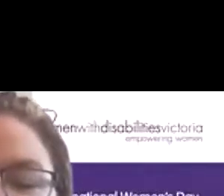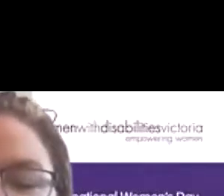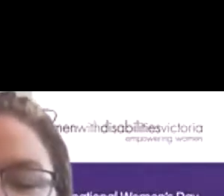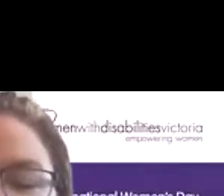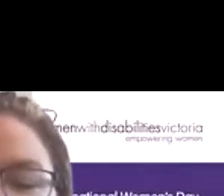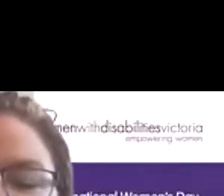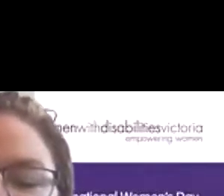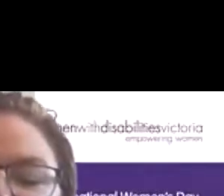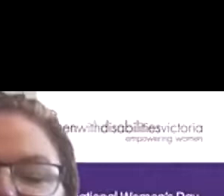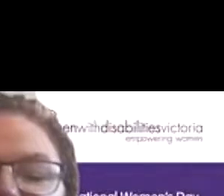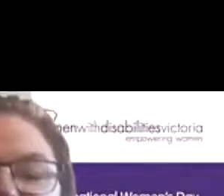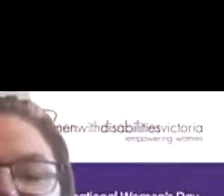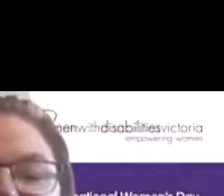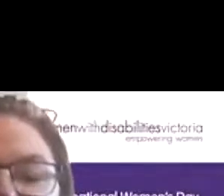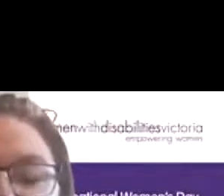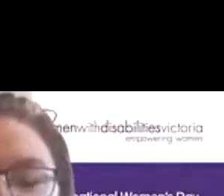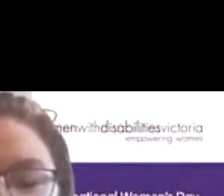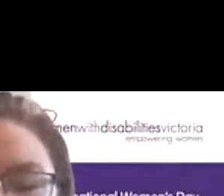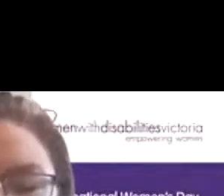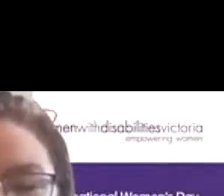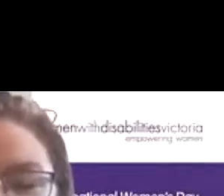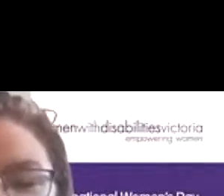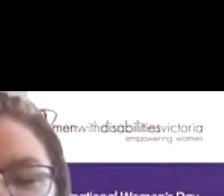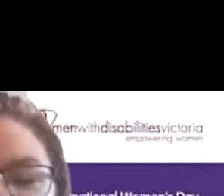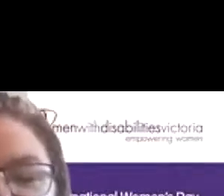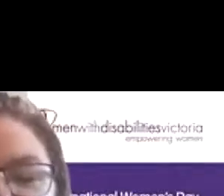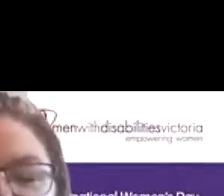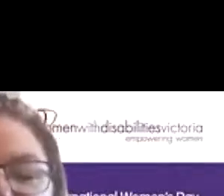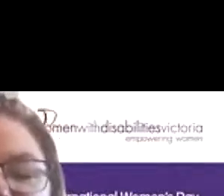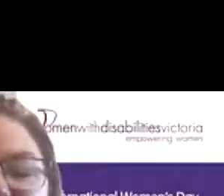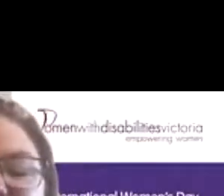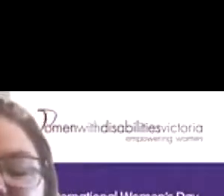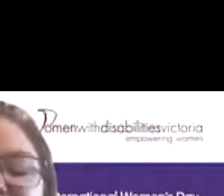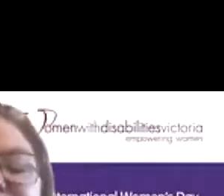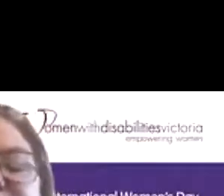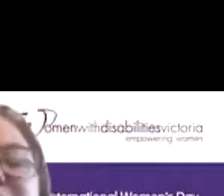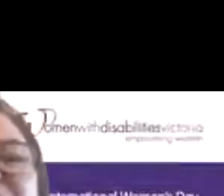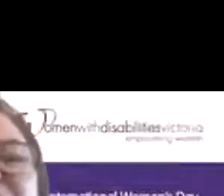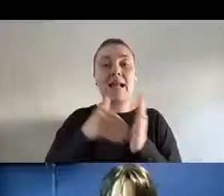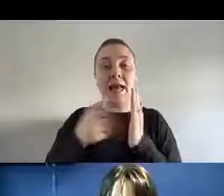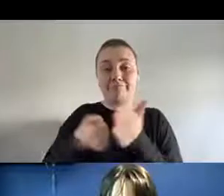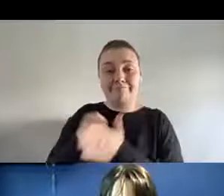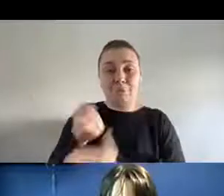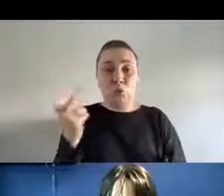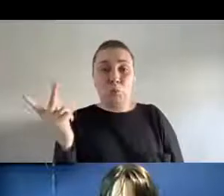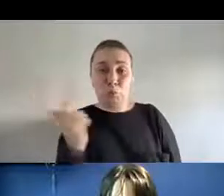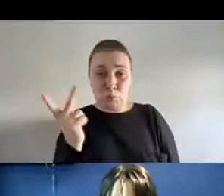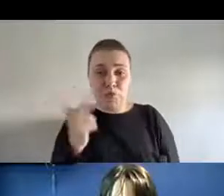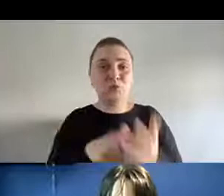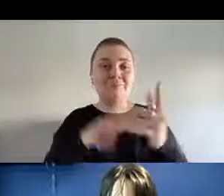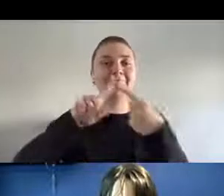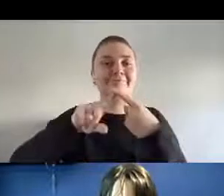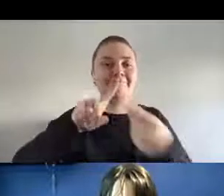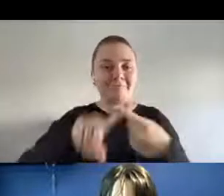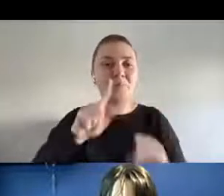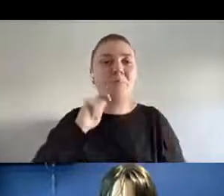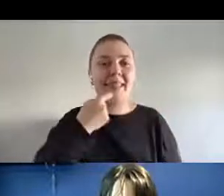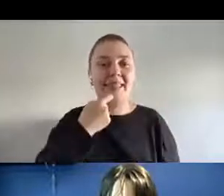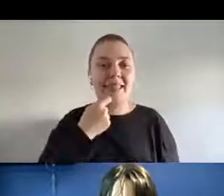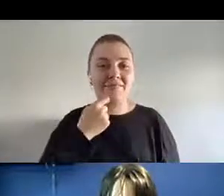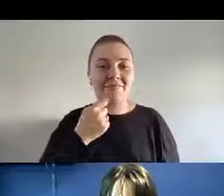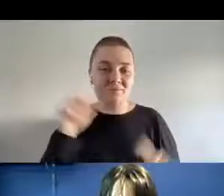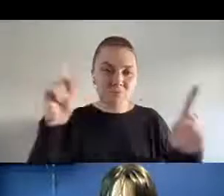our resources. So thank you both, and I will pass over to both of you to continue our